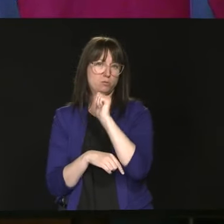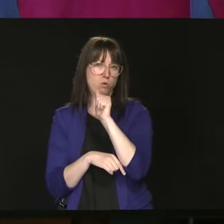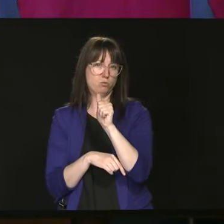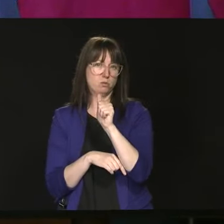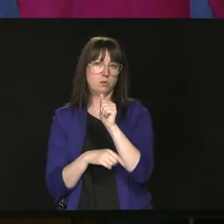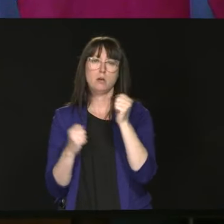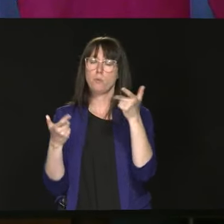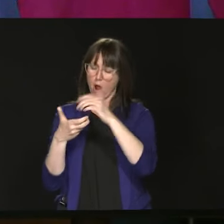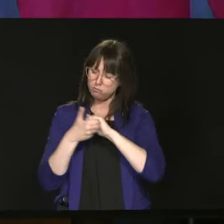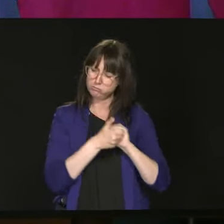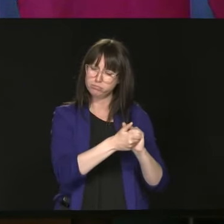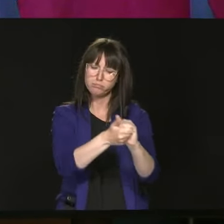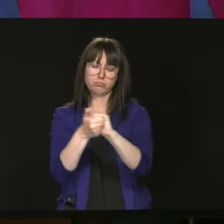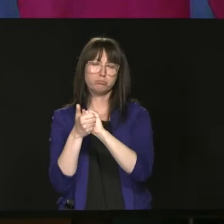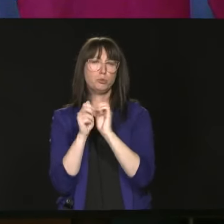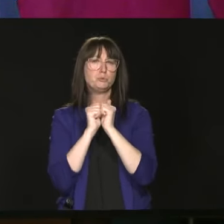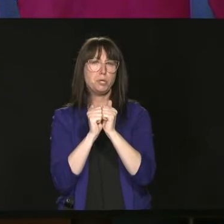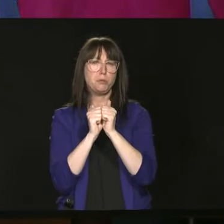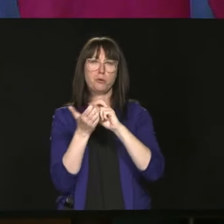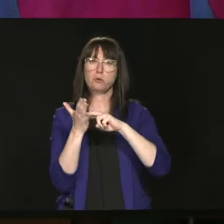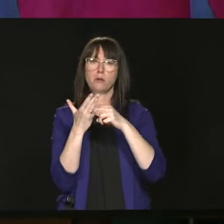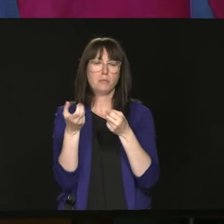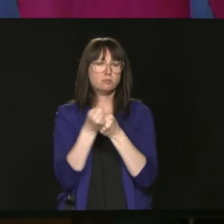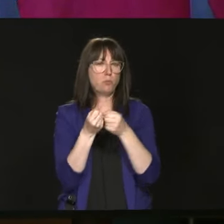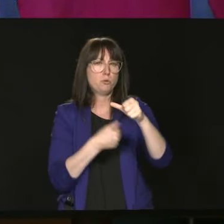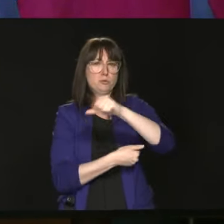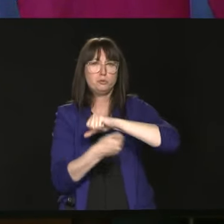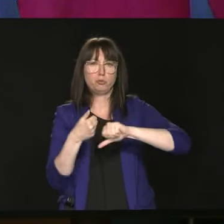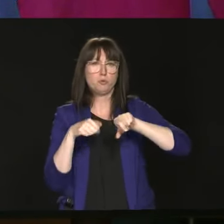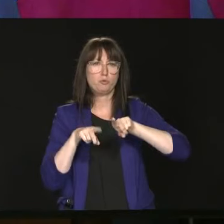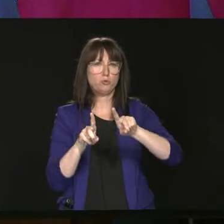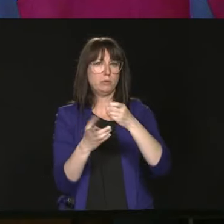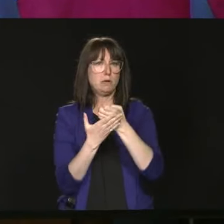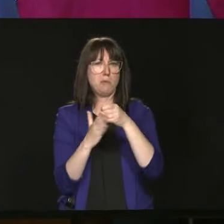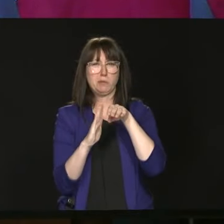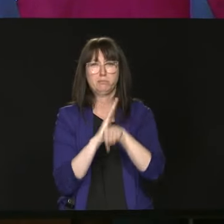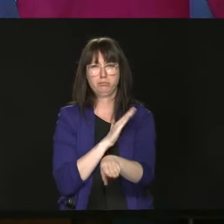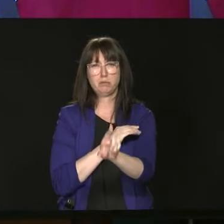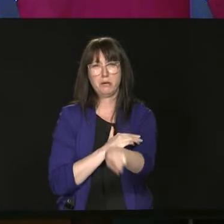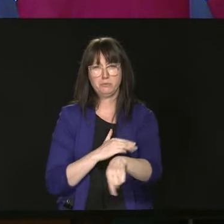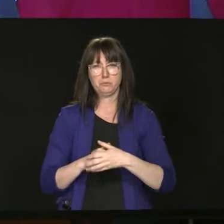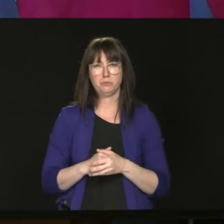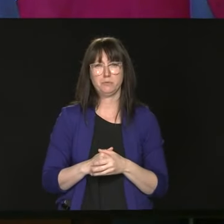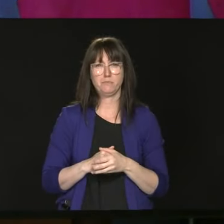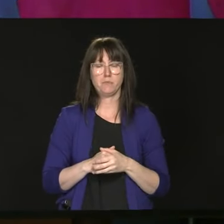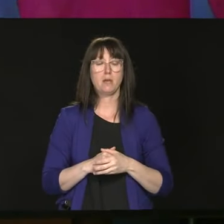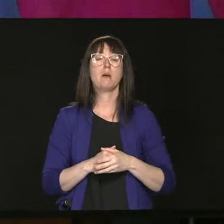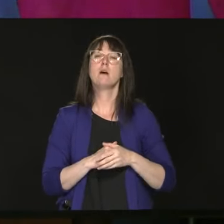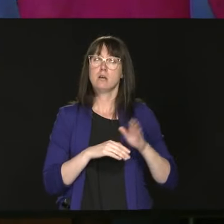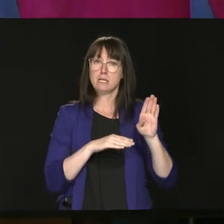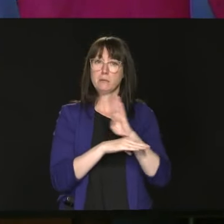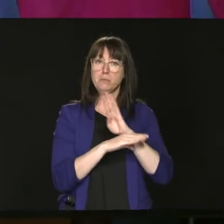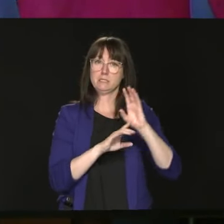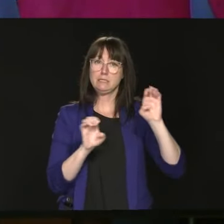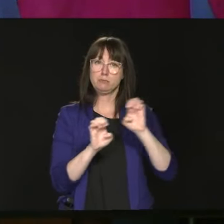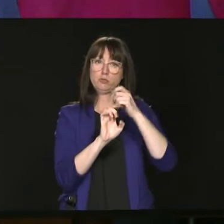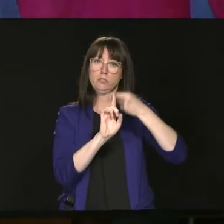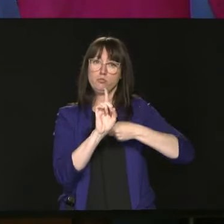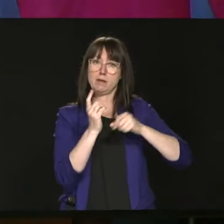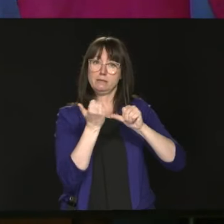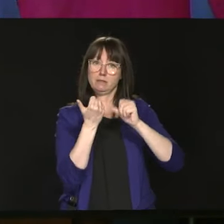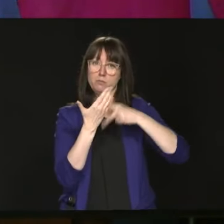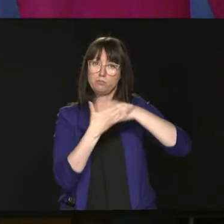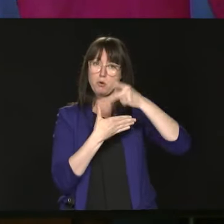in supporting those who are facing economic hardship. The Canada Emergency Commercial Rent Assistance Program will be available for qualifying